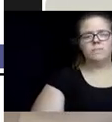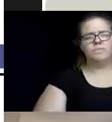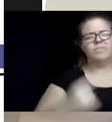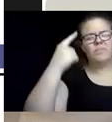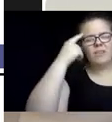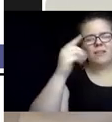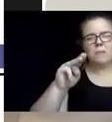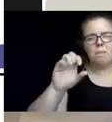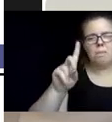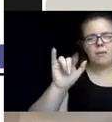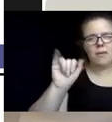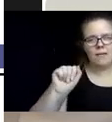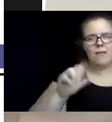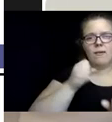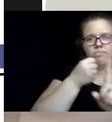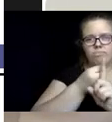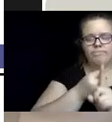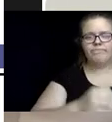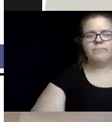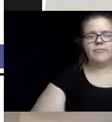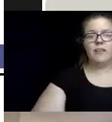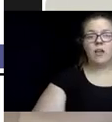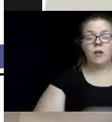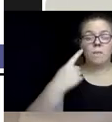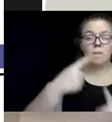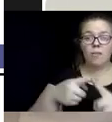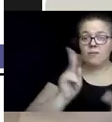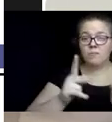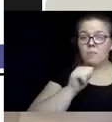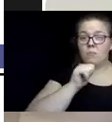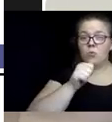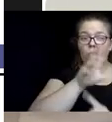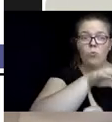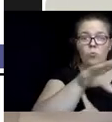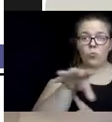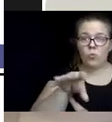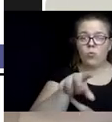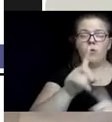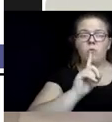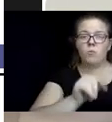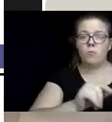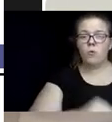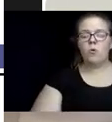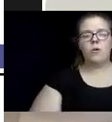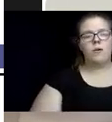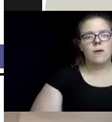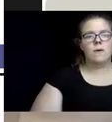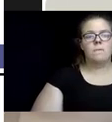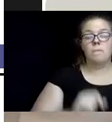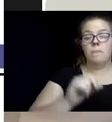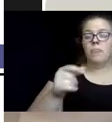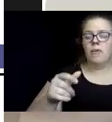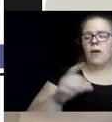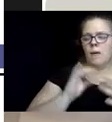media. I think it's because it's not reported. Because very often, as I mentioned before, if a family member